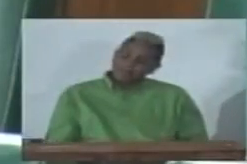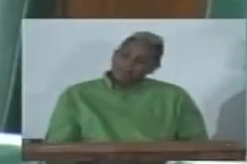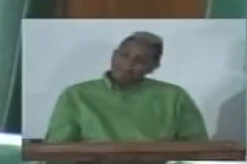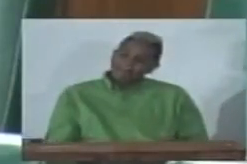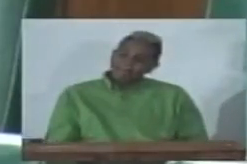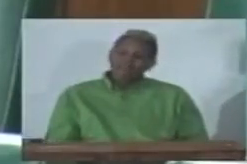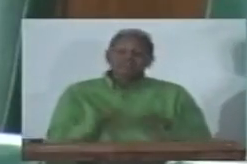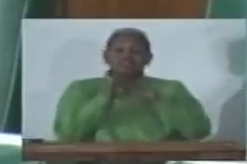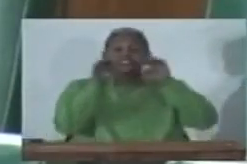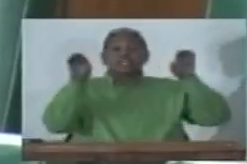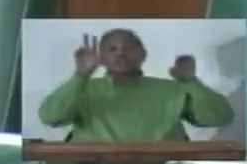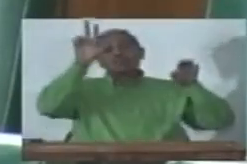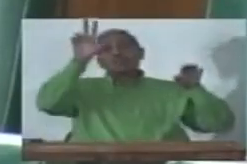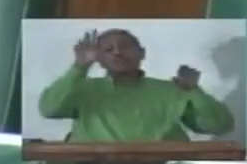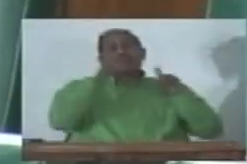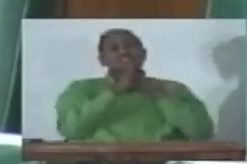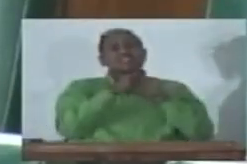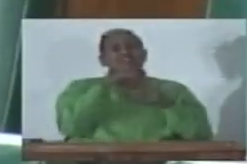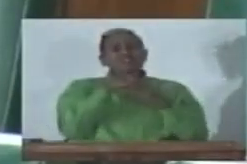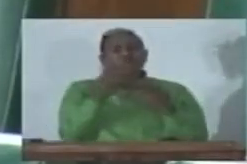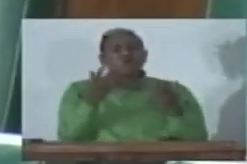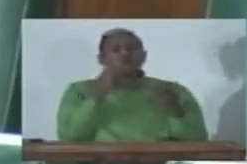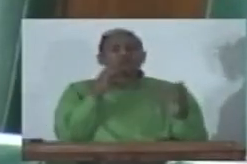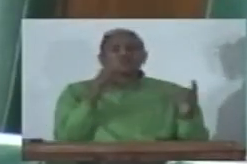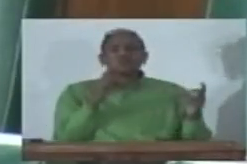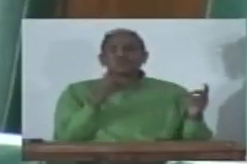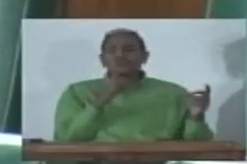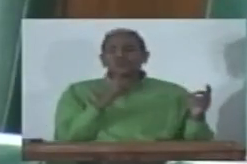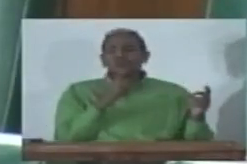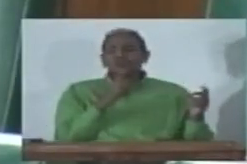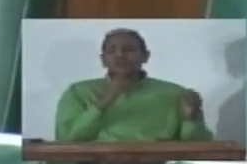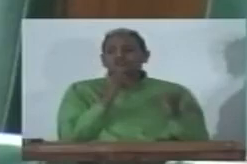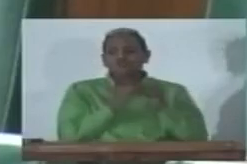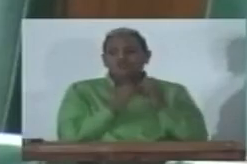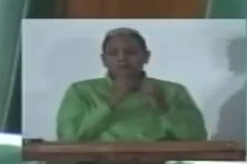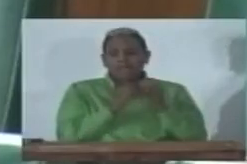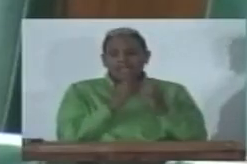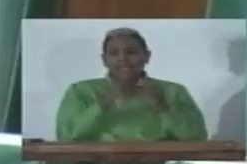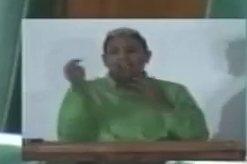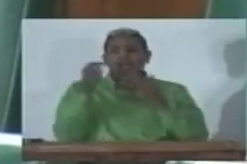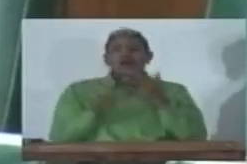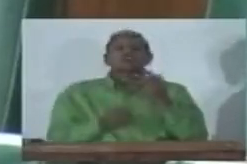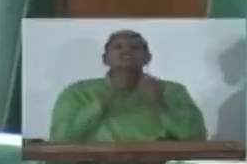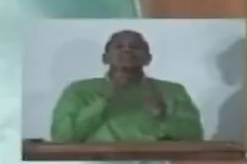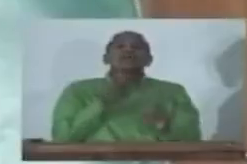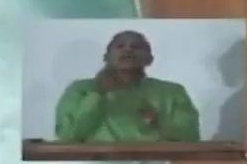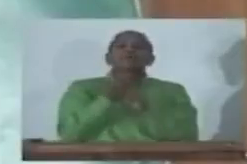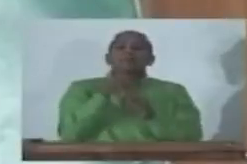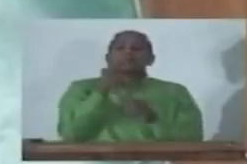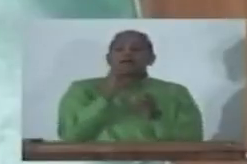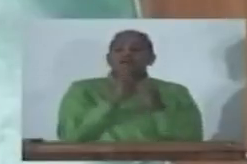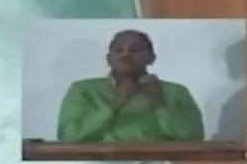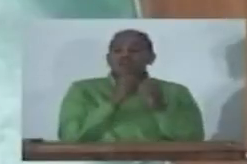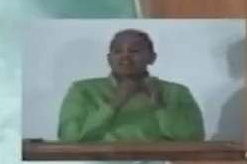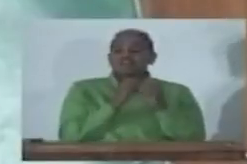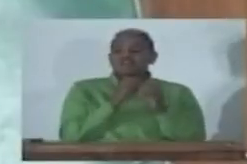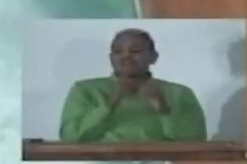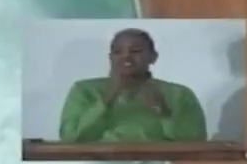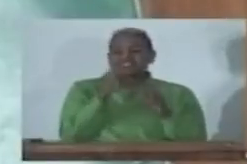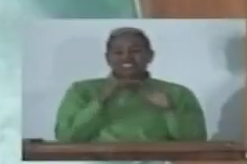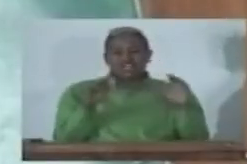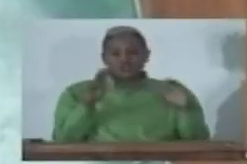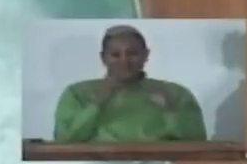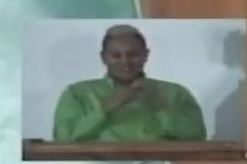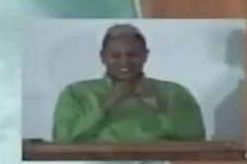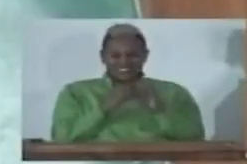Stage 3 aims to remediate conditions that were impacted by the renovations of stage 2.